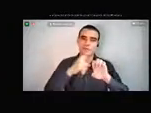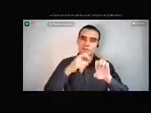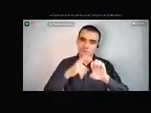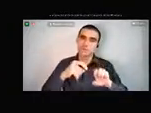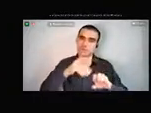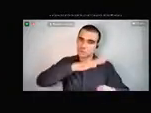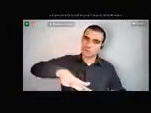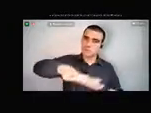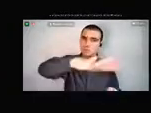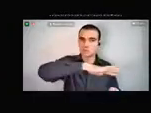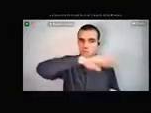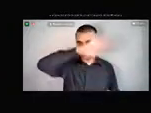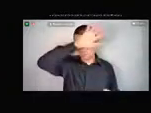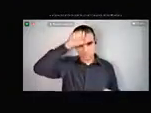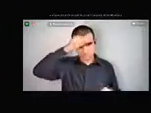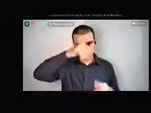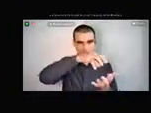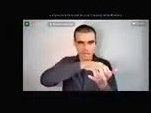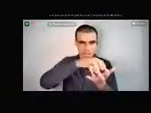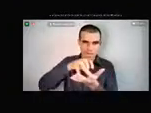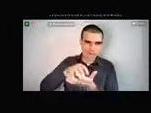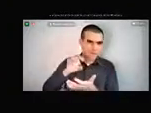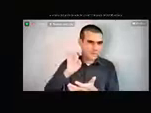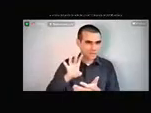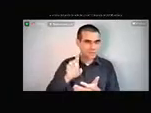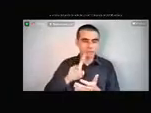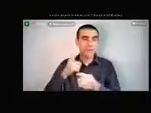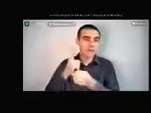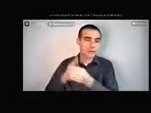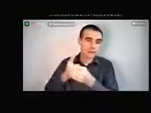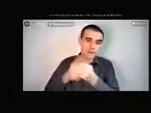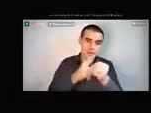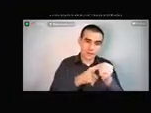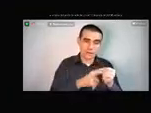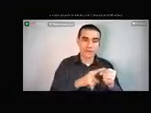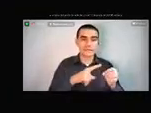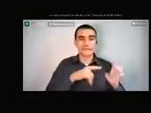the development to be there, not only in the capitals, but also in the interior.